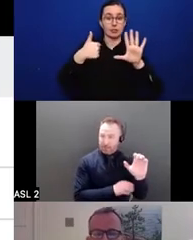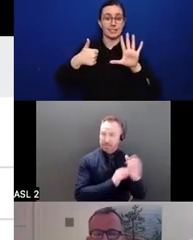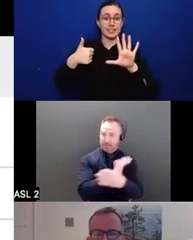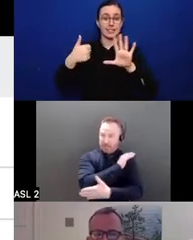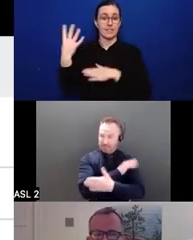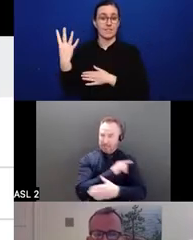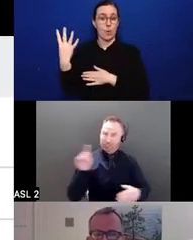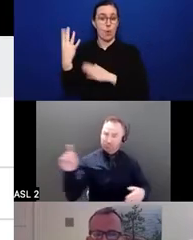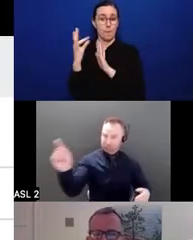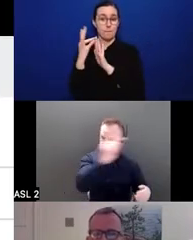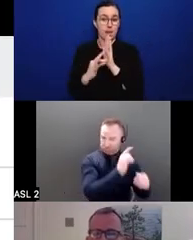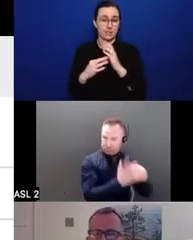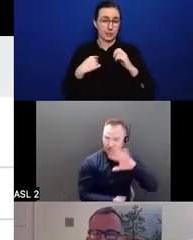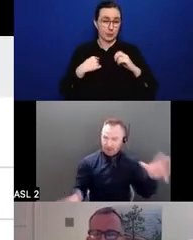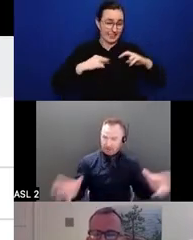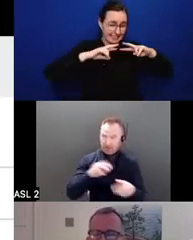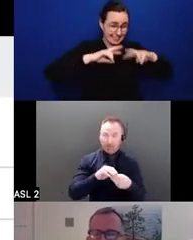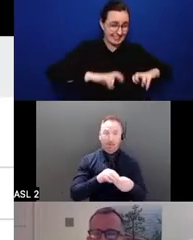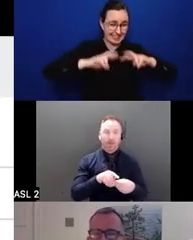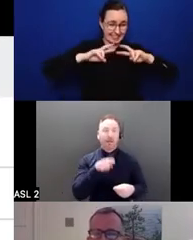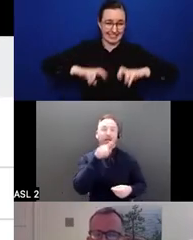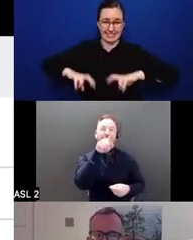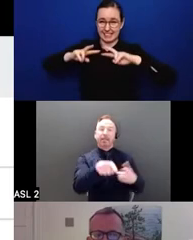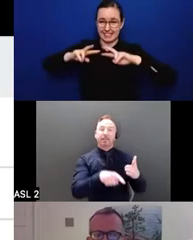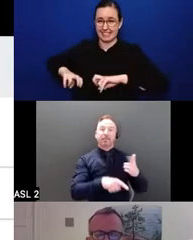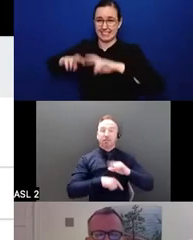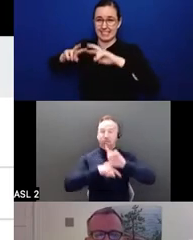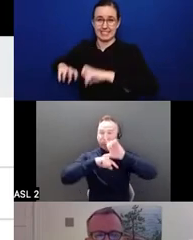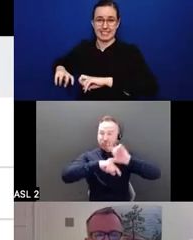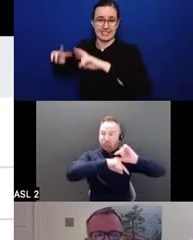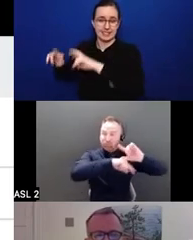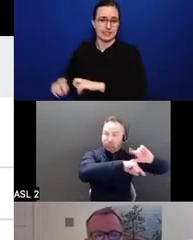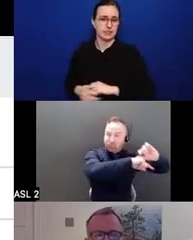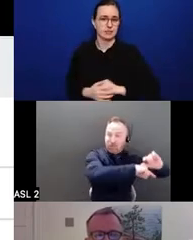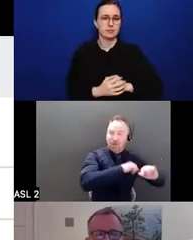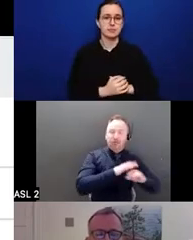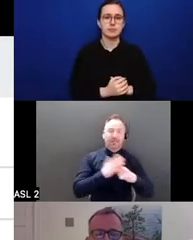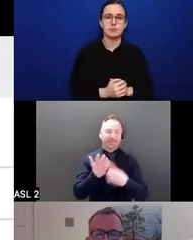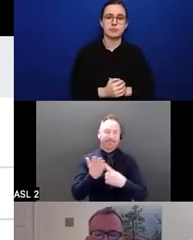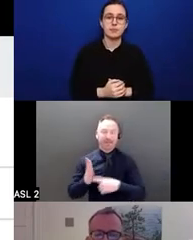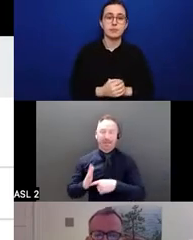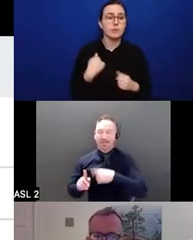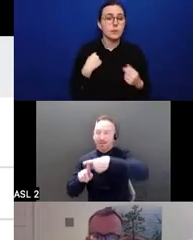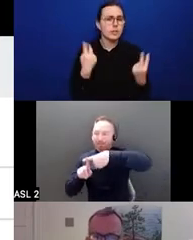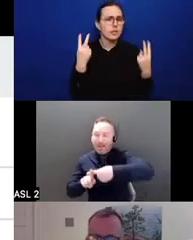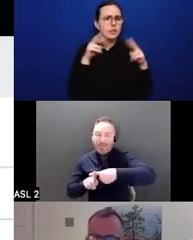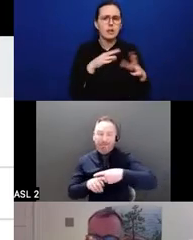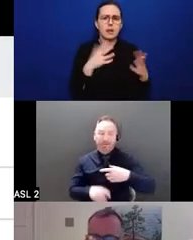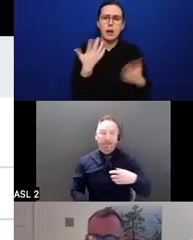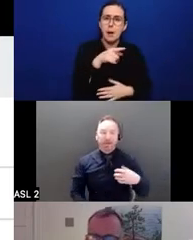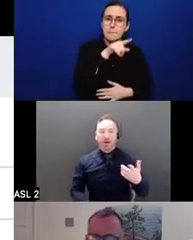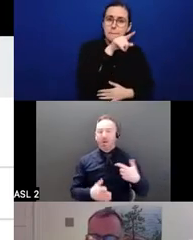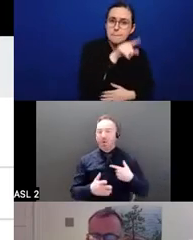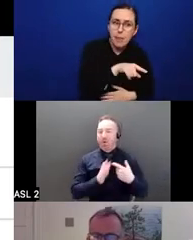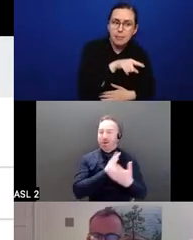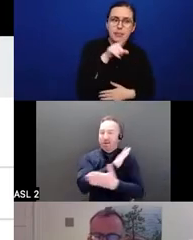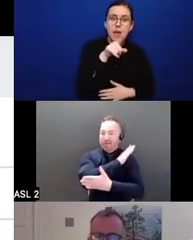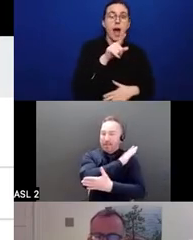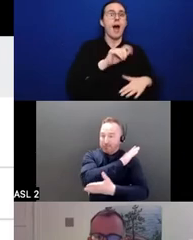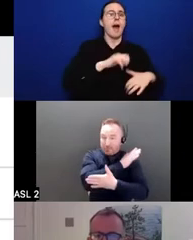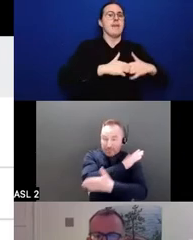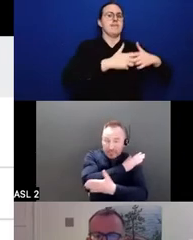Here on this graphic, it breaks that down by month and by country. There's a wide variety in